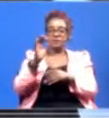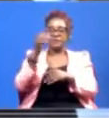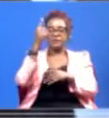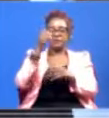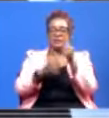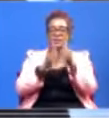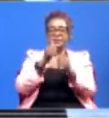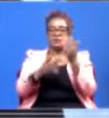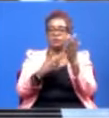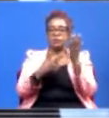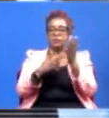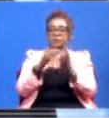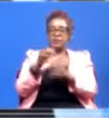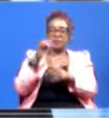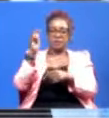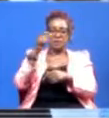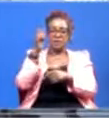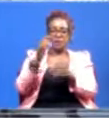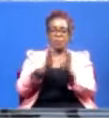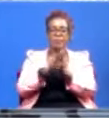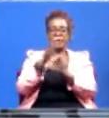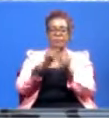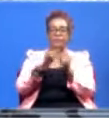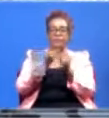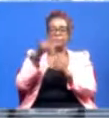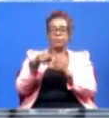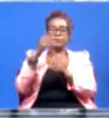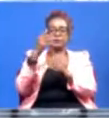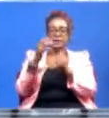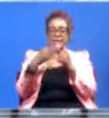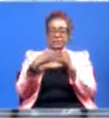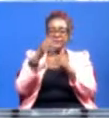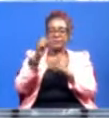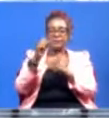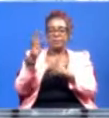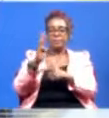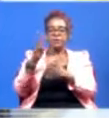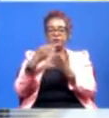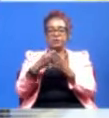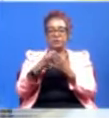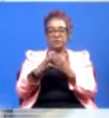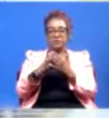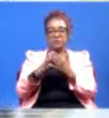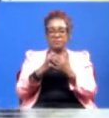technology park in Kenya, at a cost of 14.85 billion shillings.